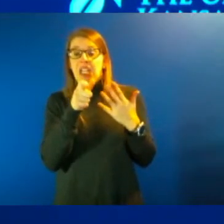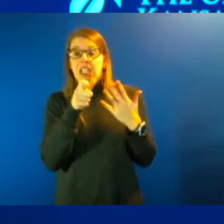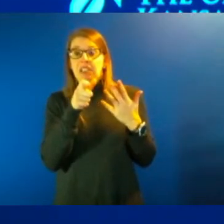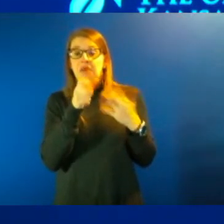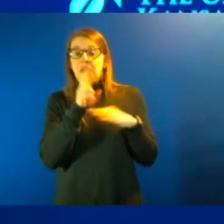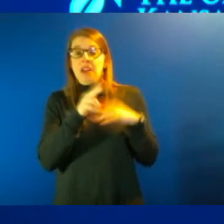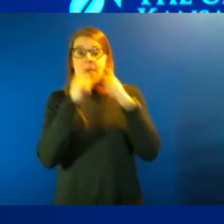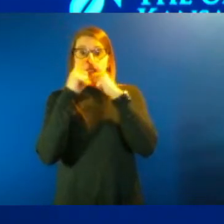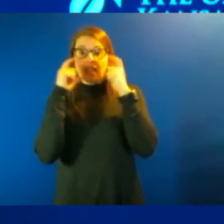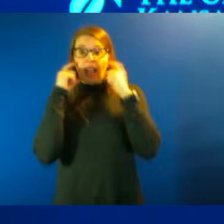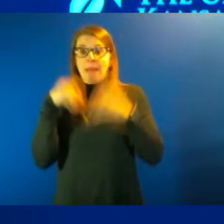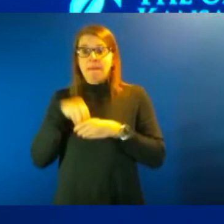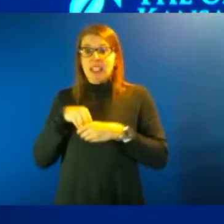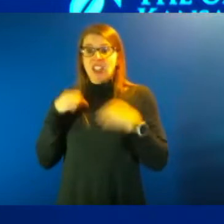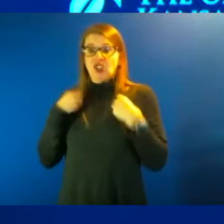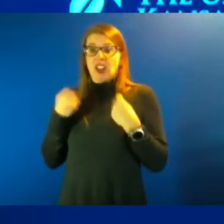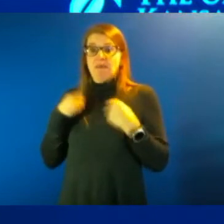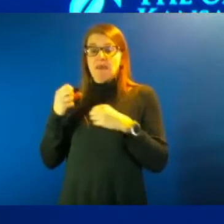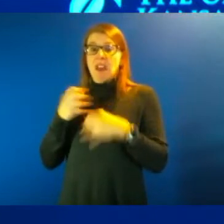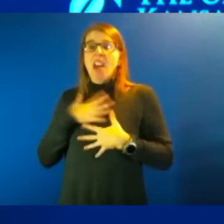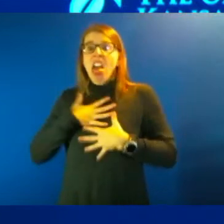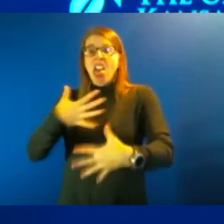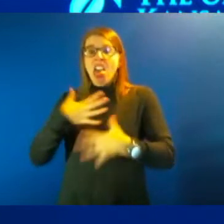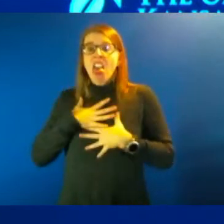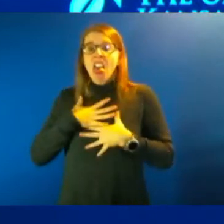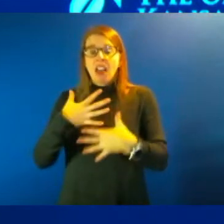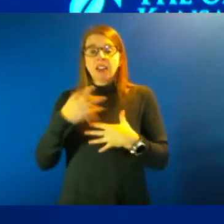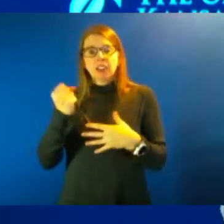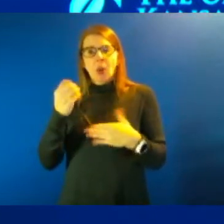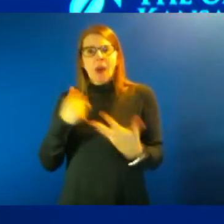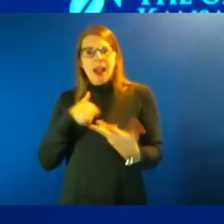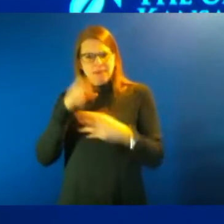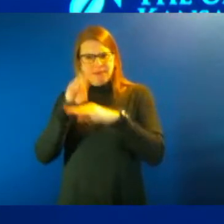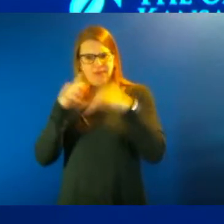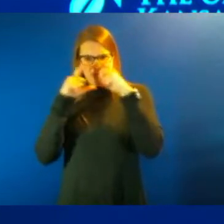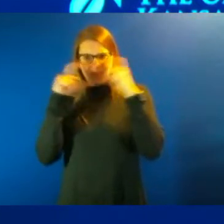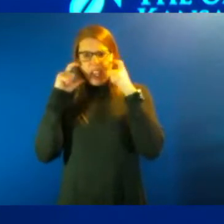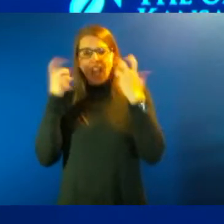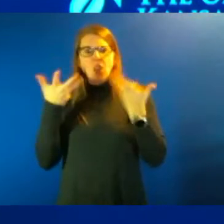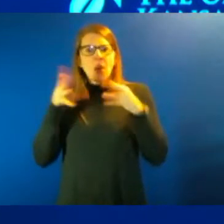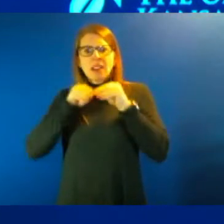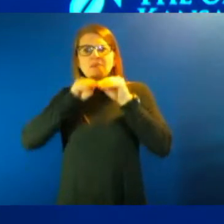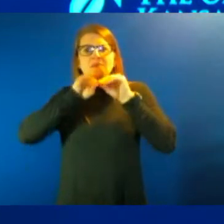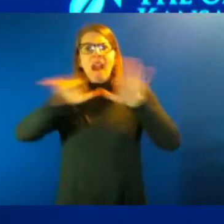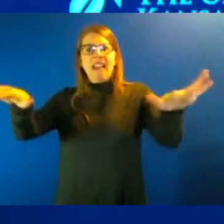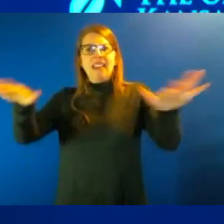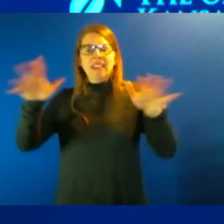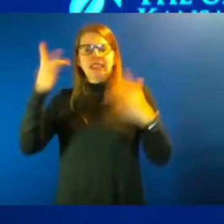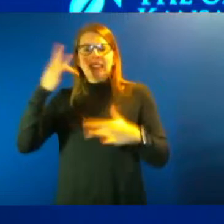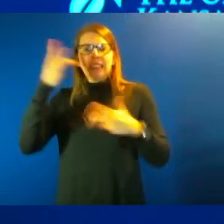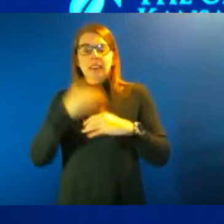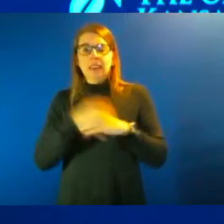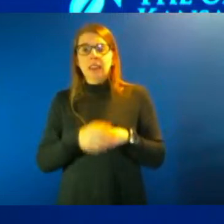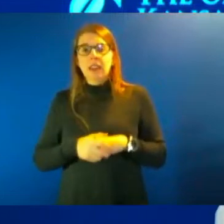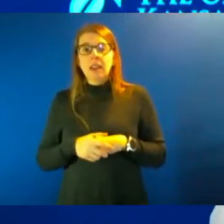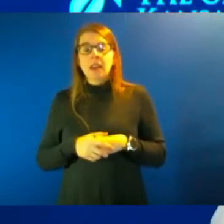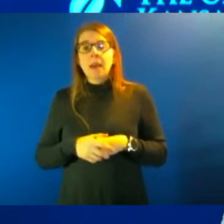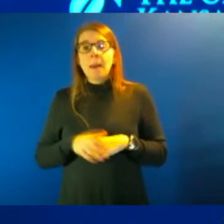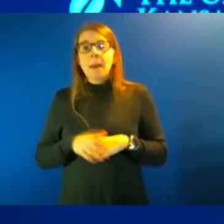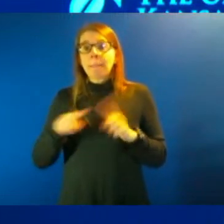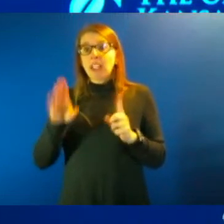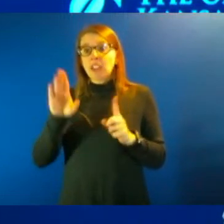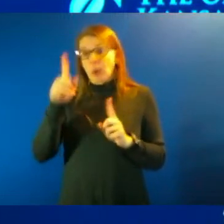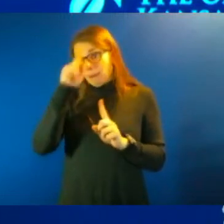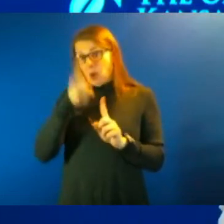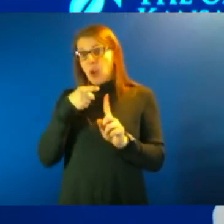like, you know what? Masking helps reduce the spread of disease. Both more, I think, about what you give to somebody else. But to your point, Hawk, we're